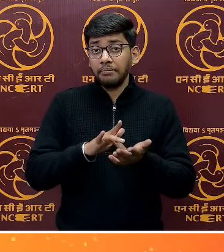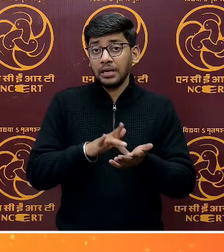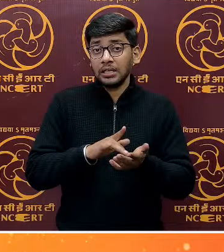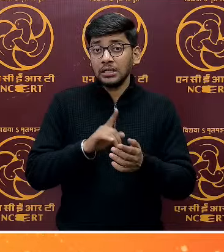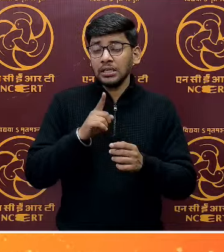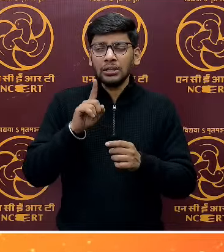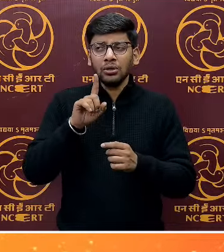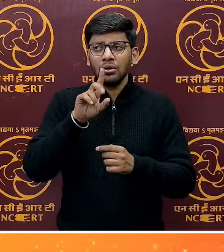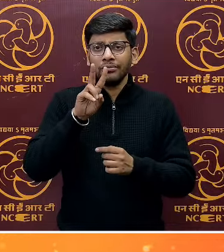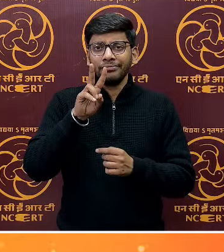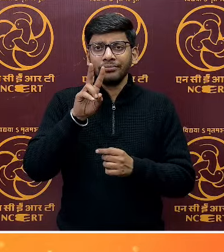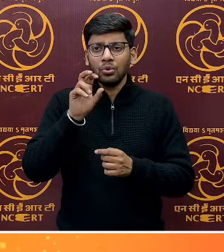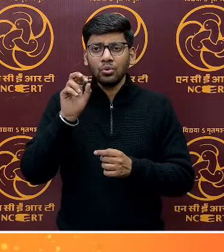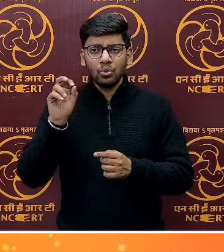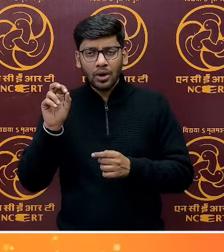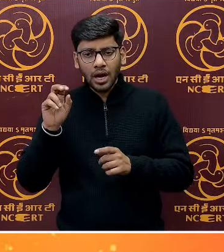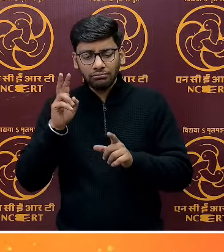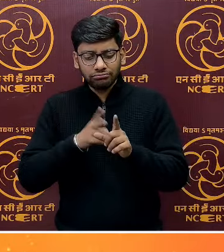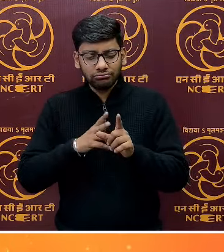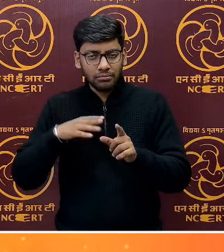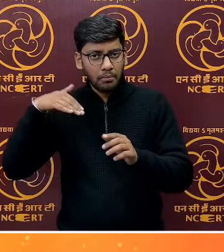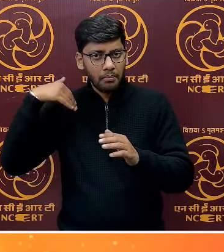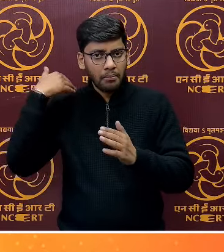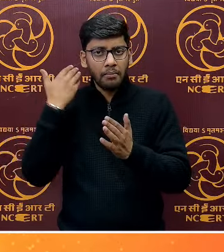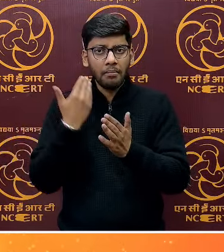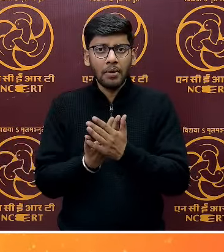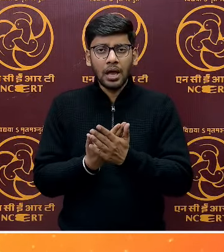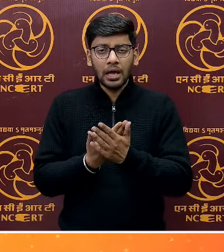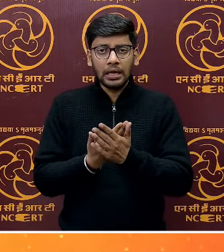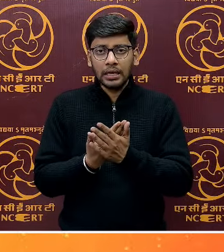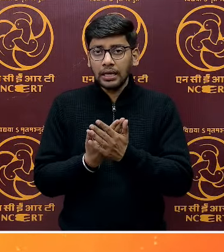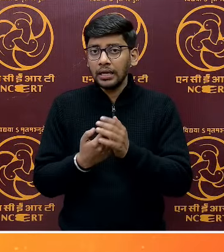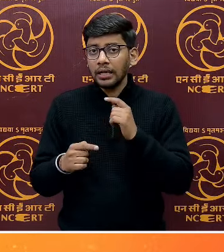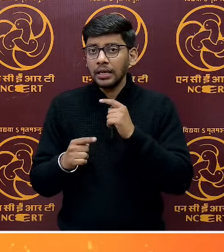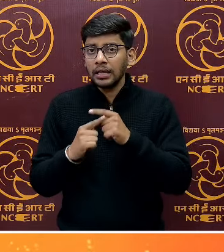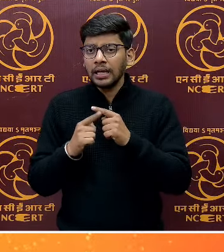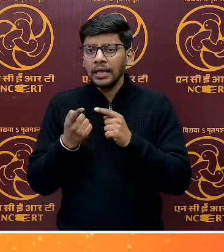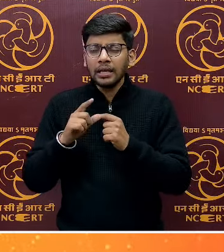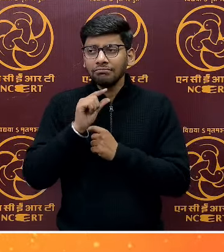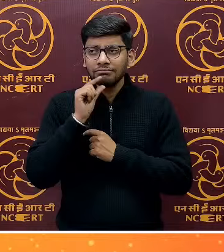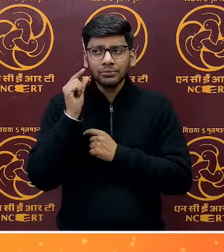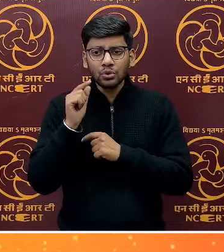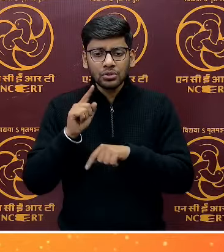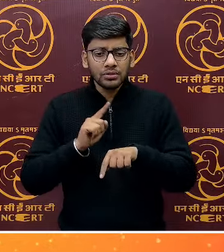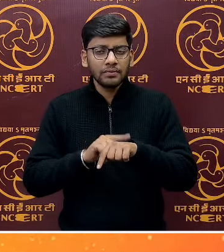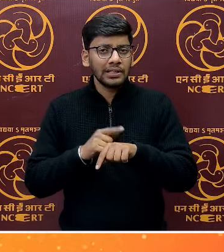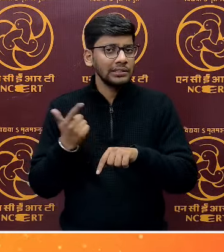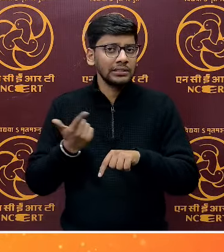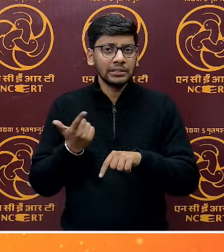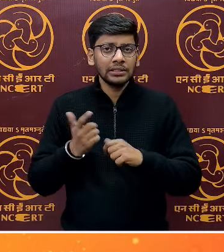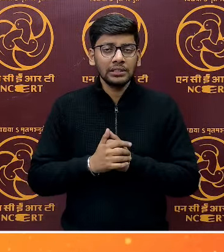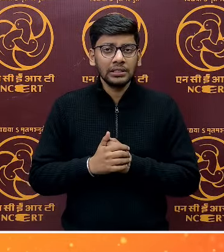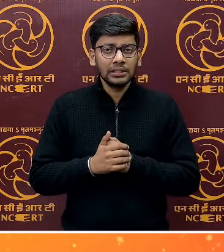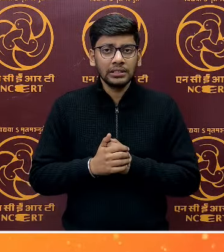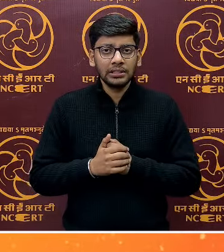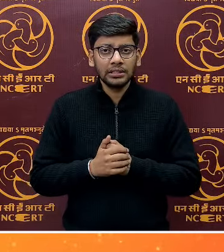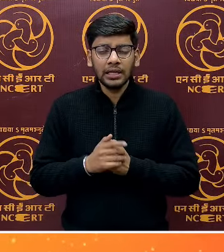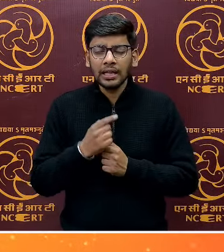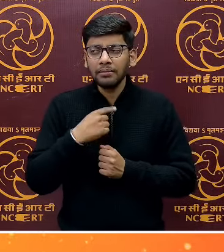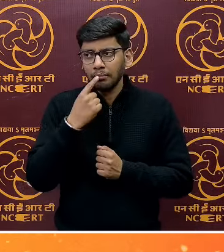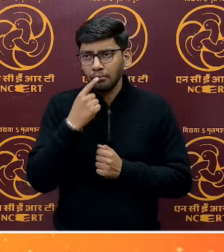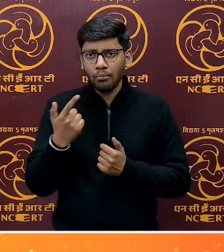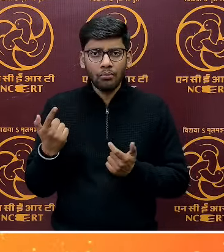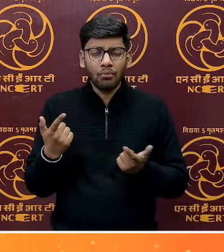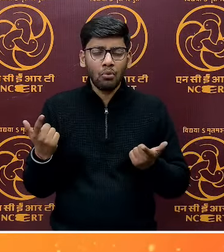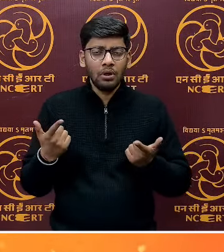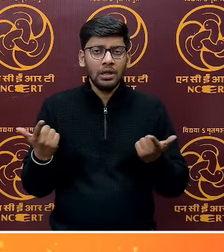roughly 2,200 years old. And how was it used first? It is said in a legend